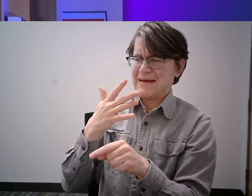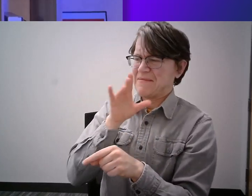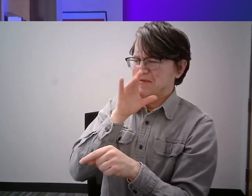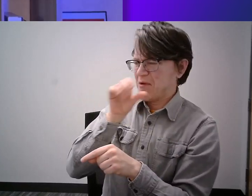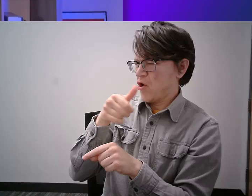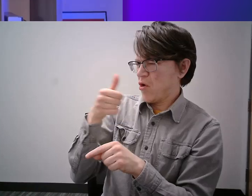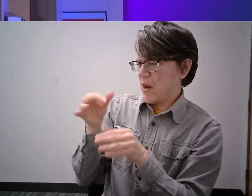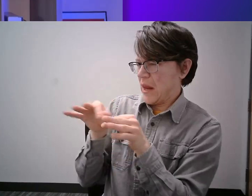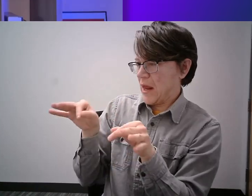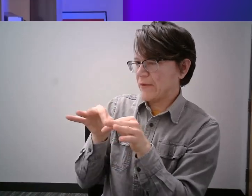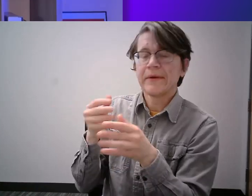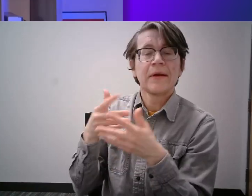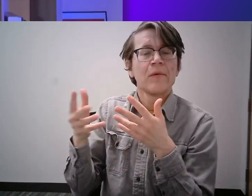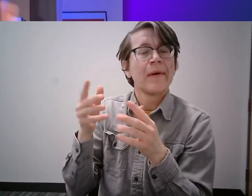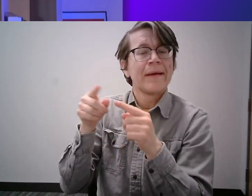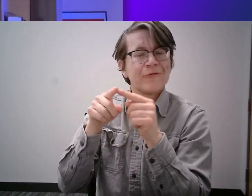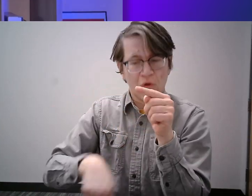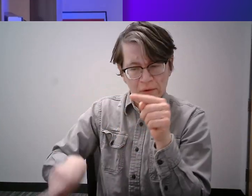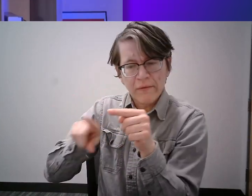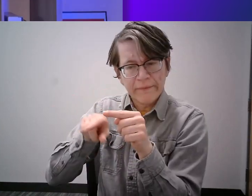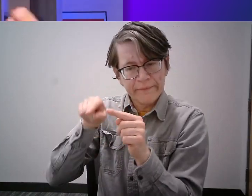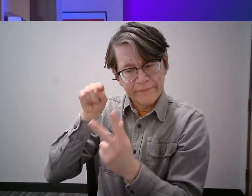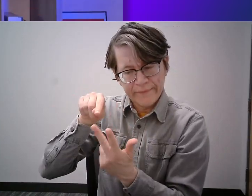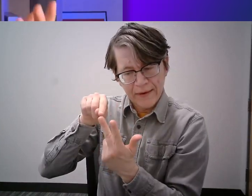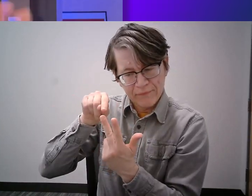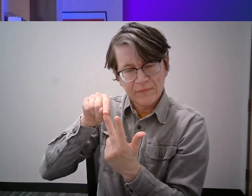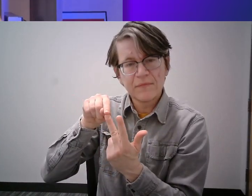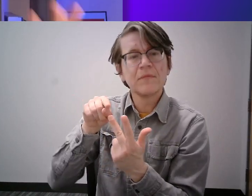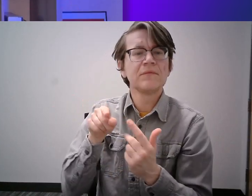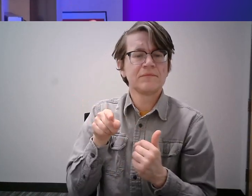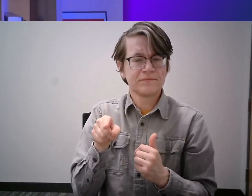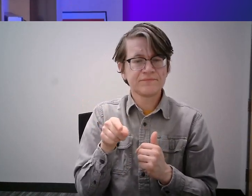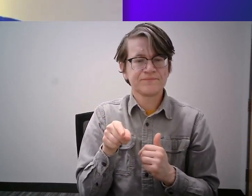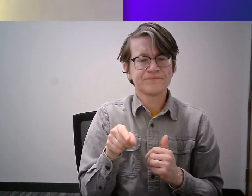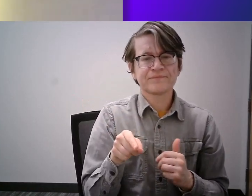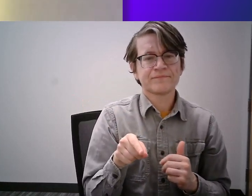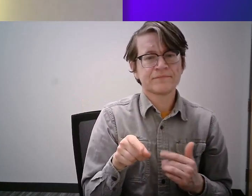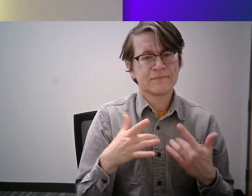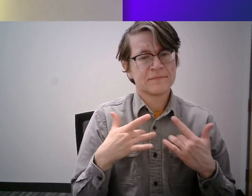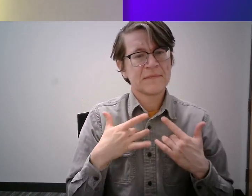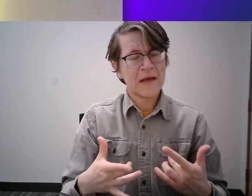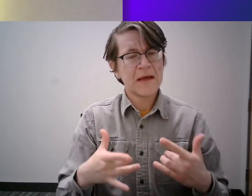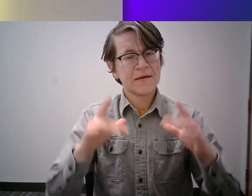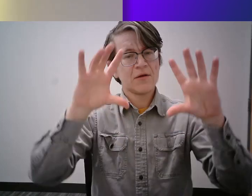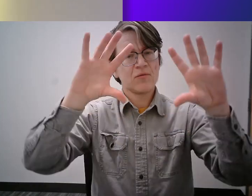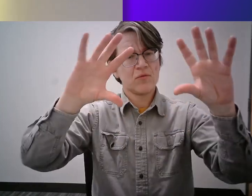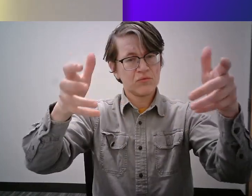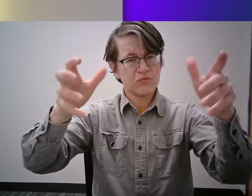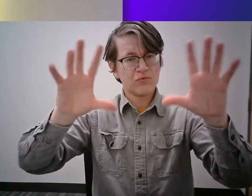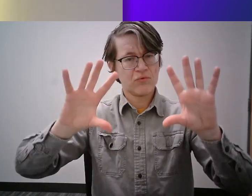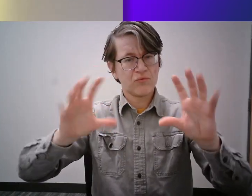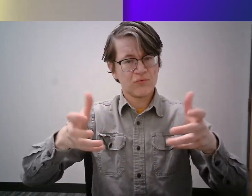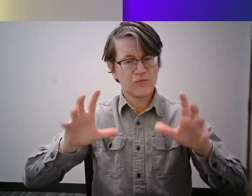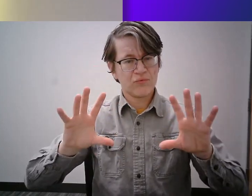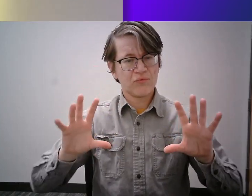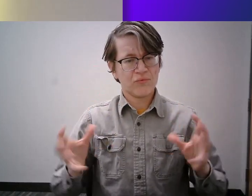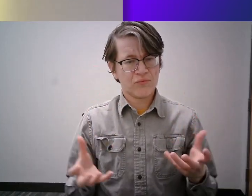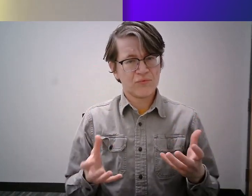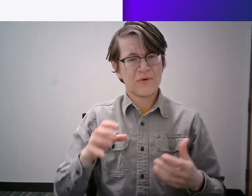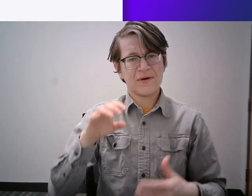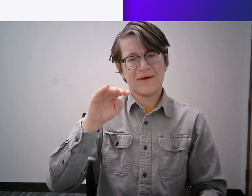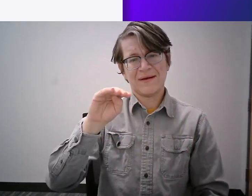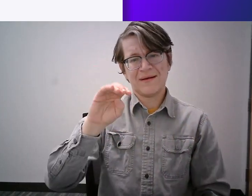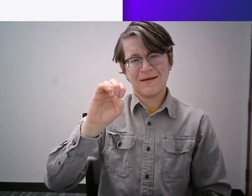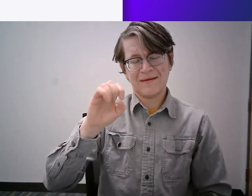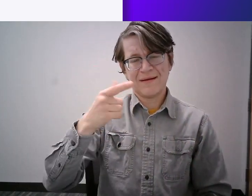clearer when we spell out a word, and I always use the word megatypos. You know how many typos are in my content.